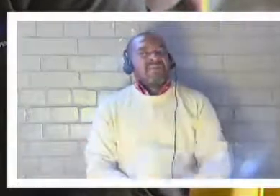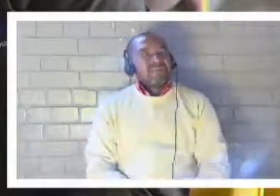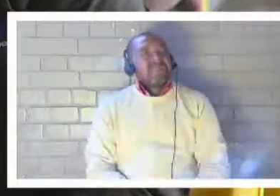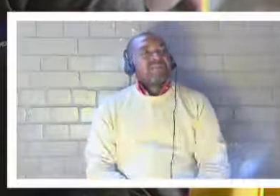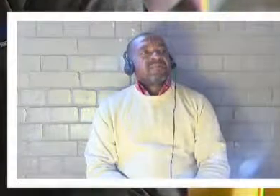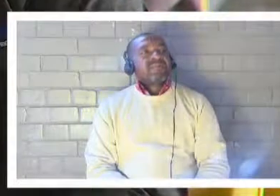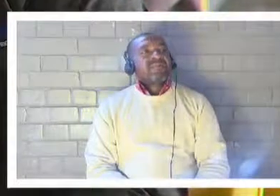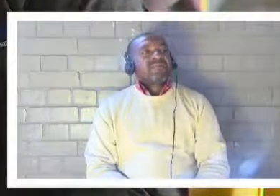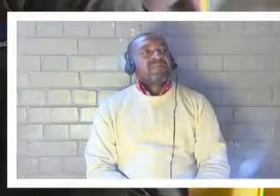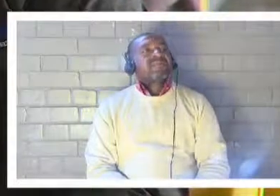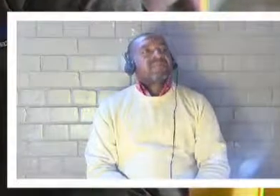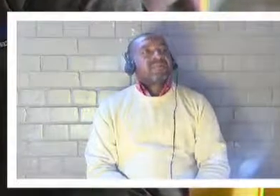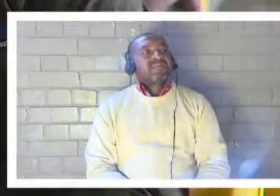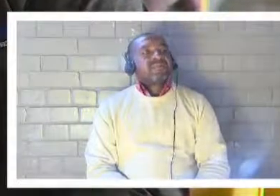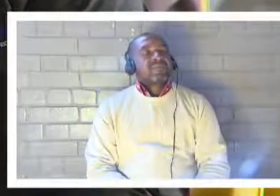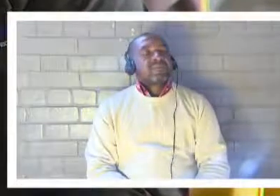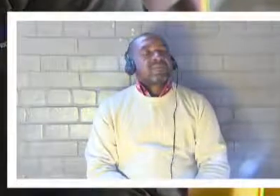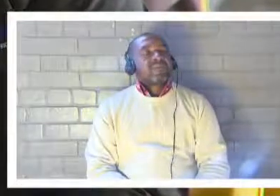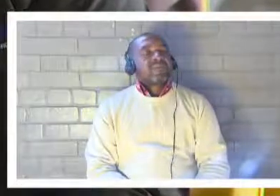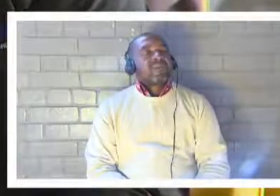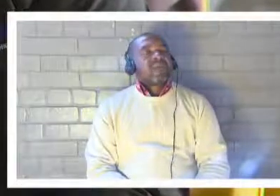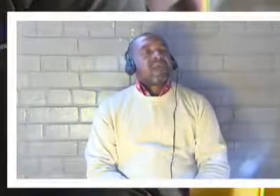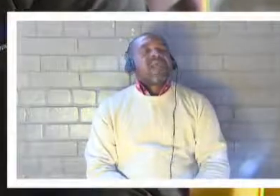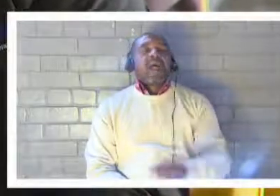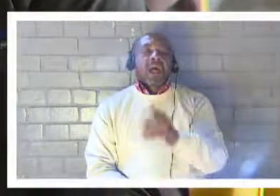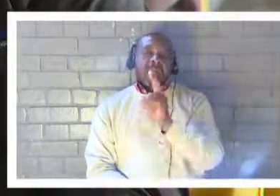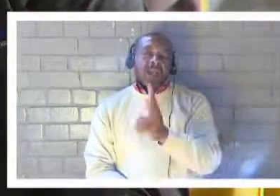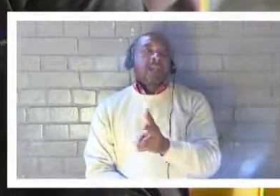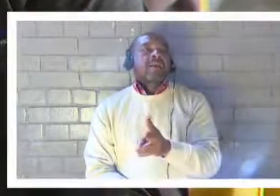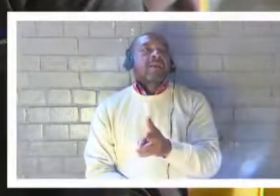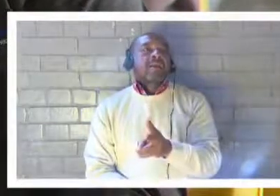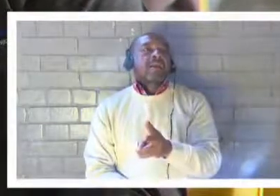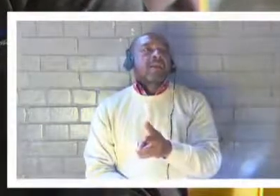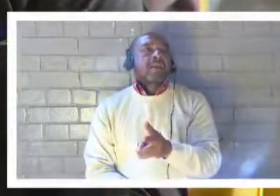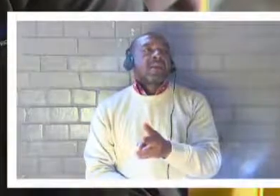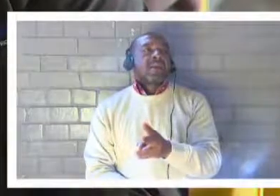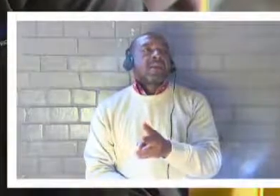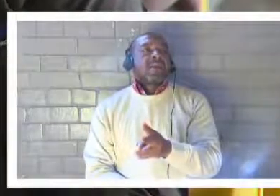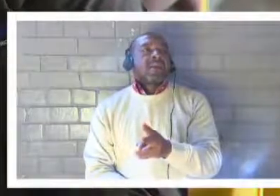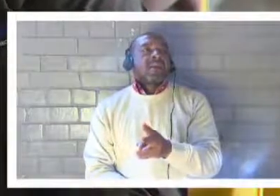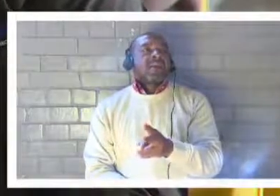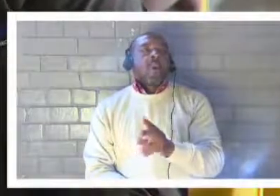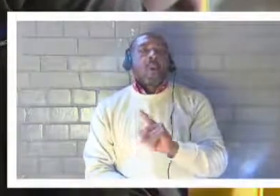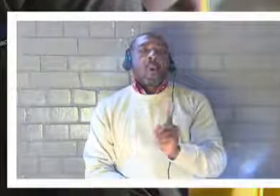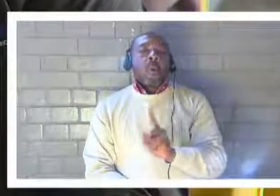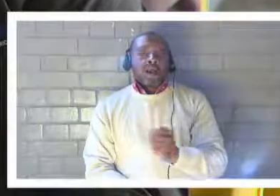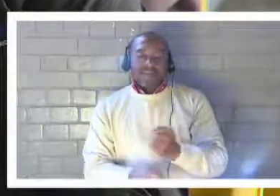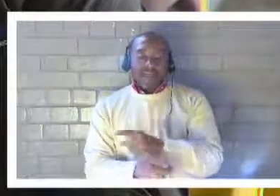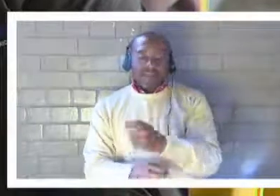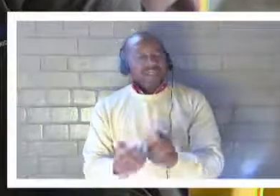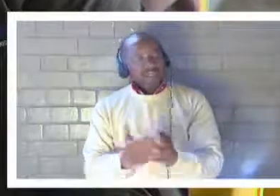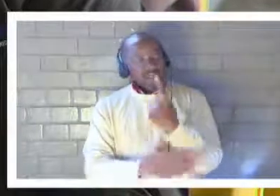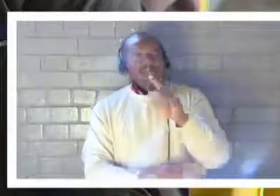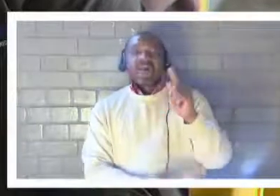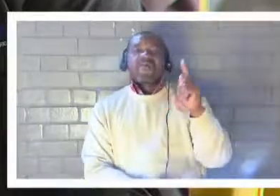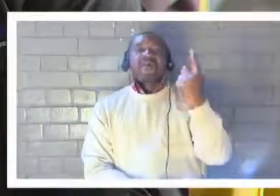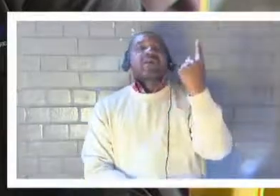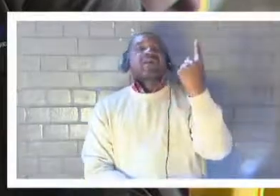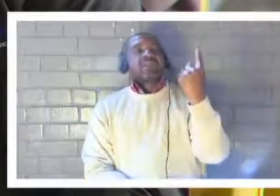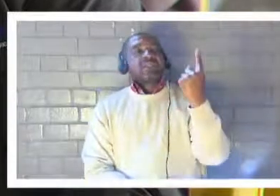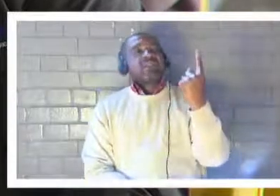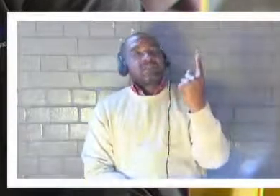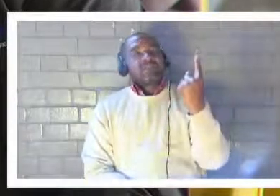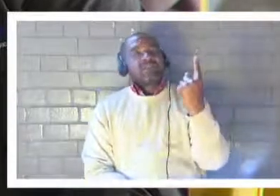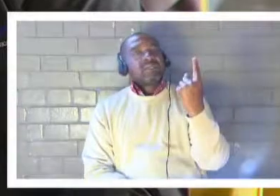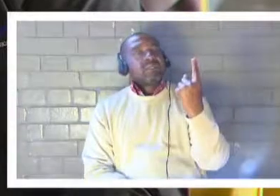the only thing that contributes to that, Chairperson, one is the issue of staffing from our